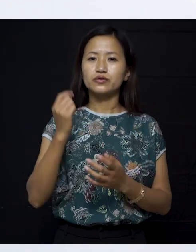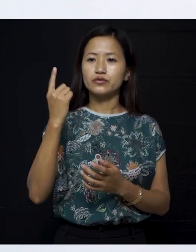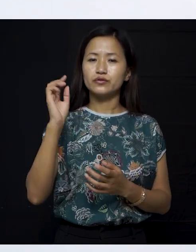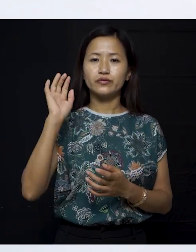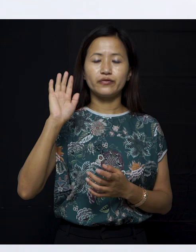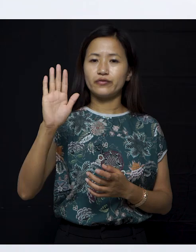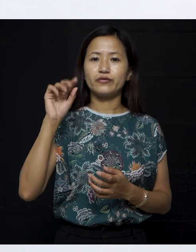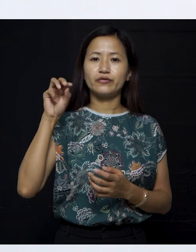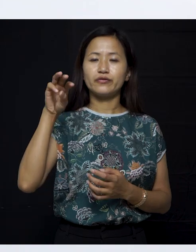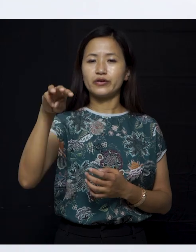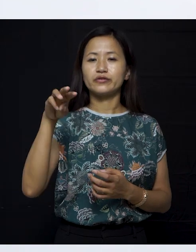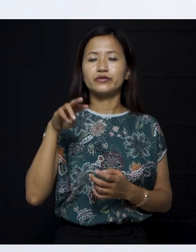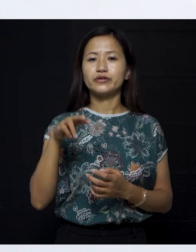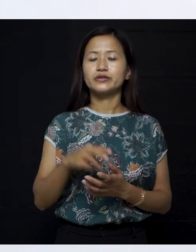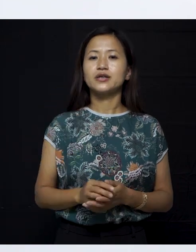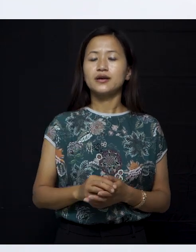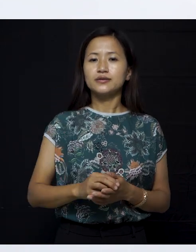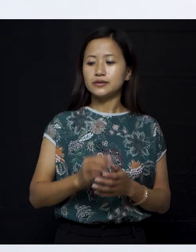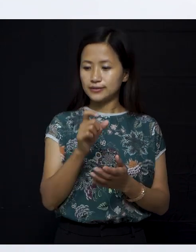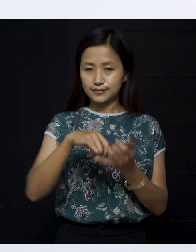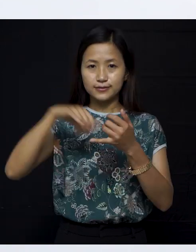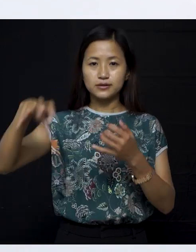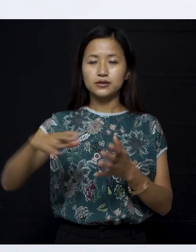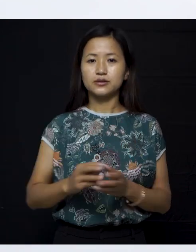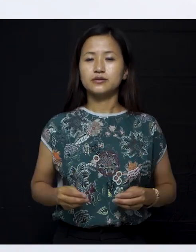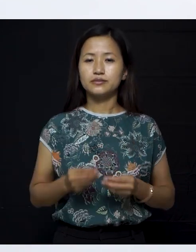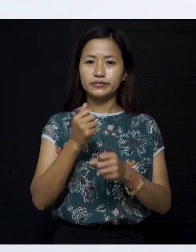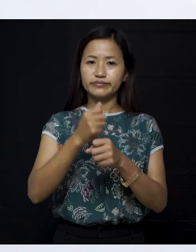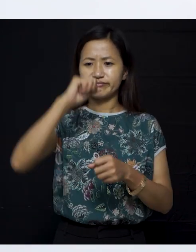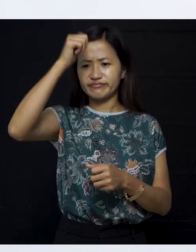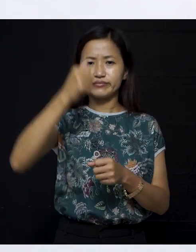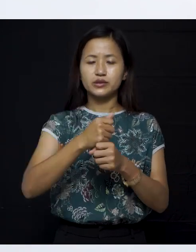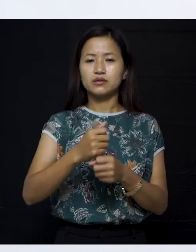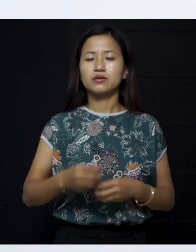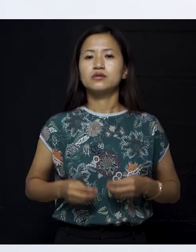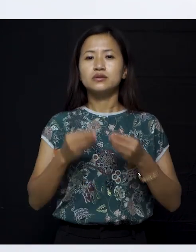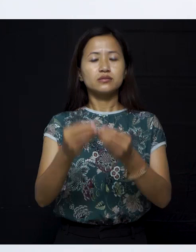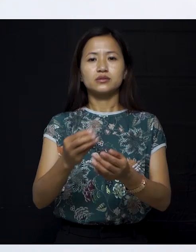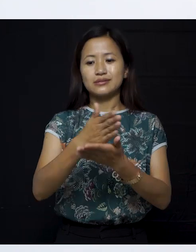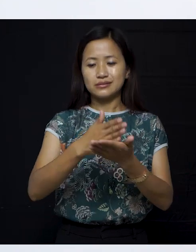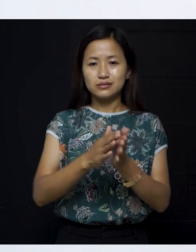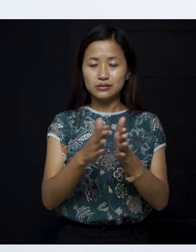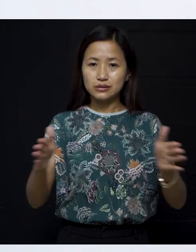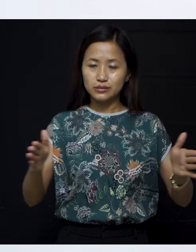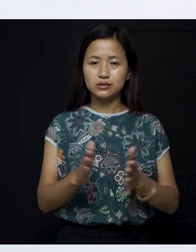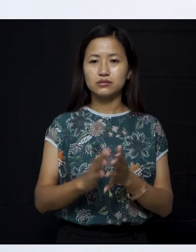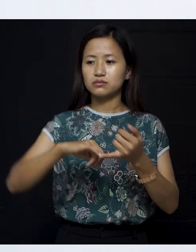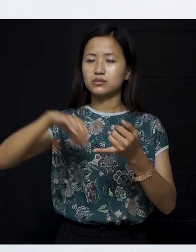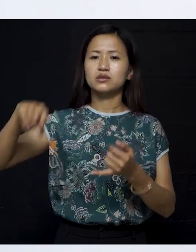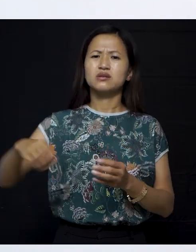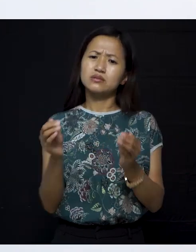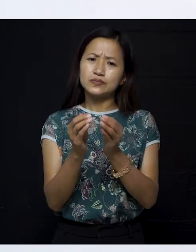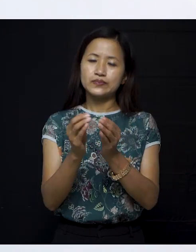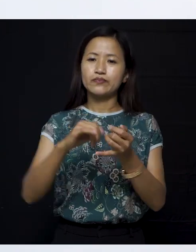states, so the Indian government could not give states, separate states to all these 500 small states. So what